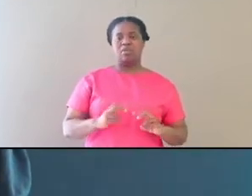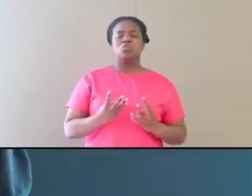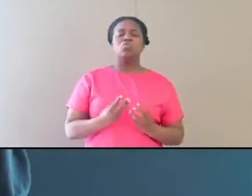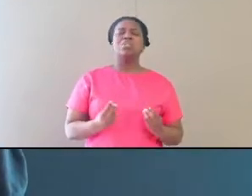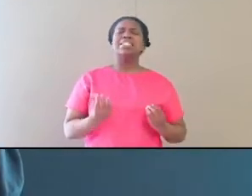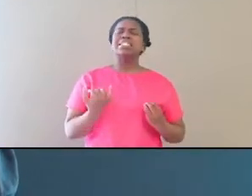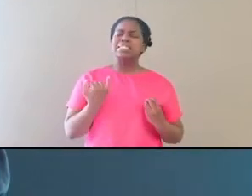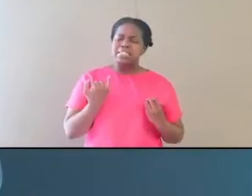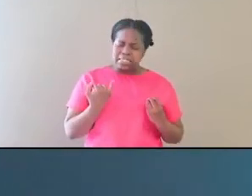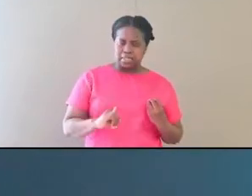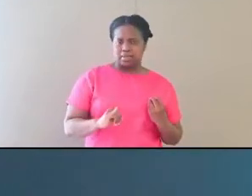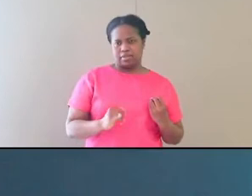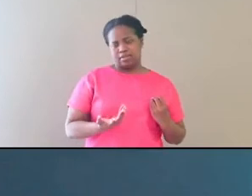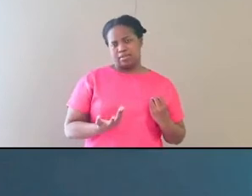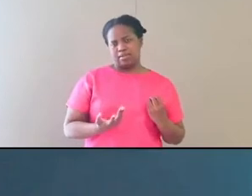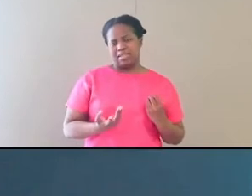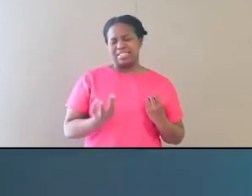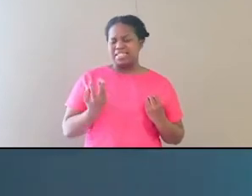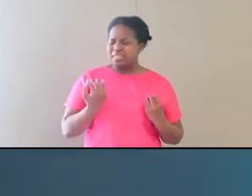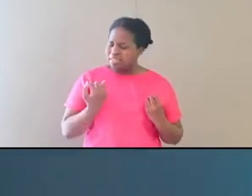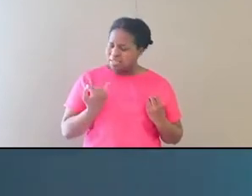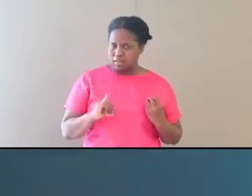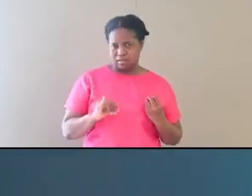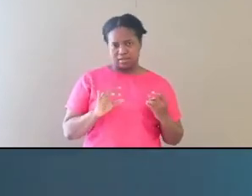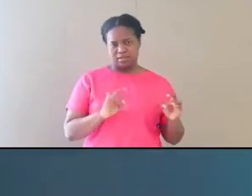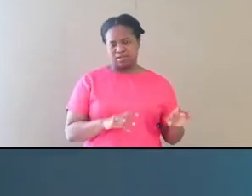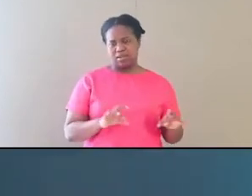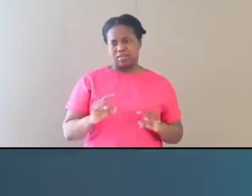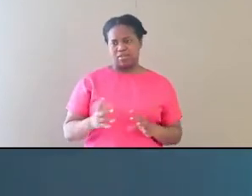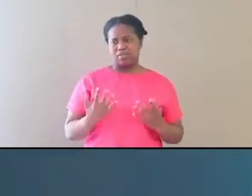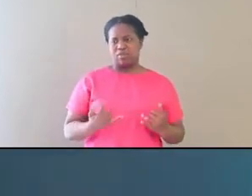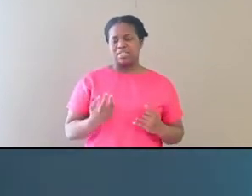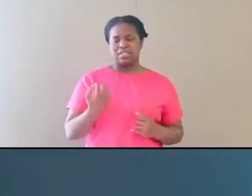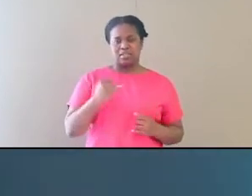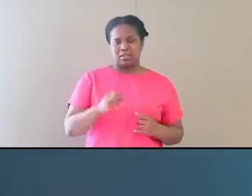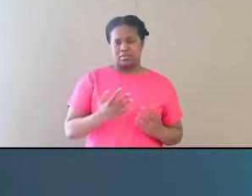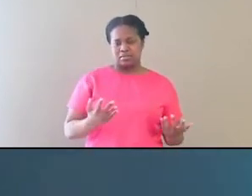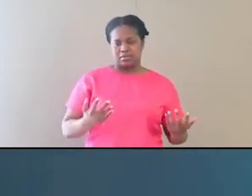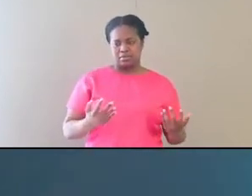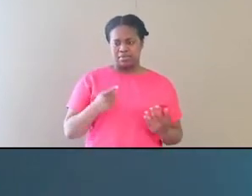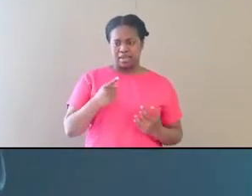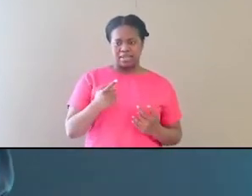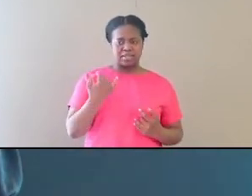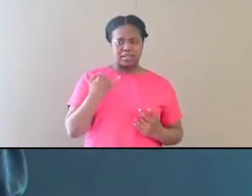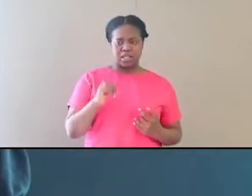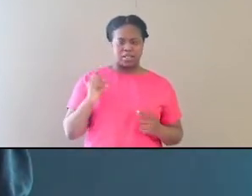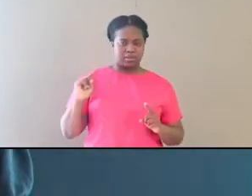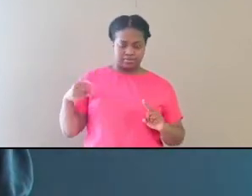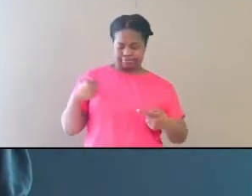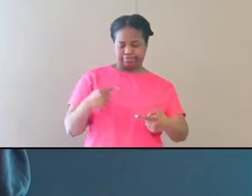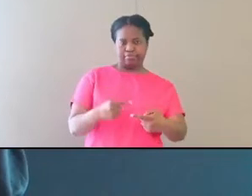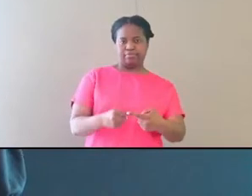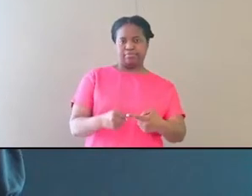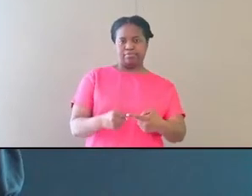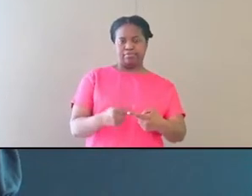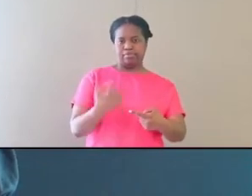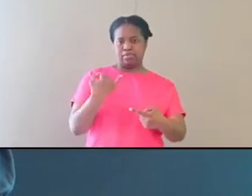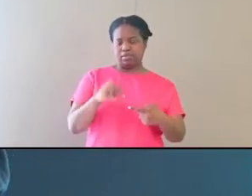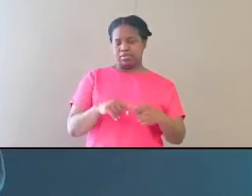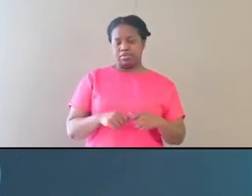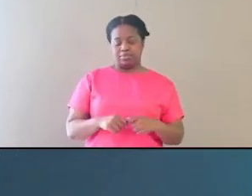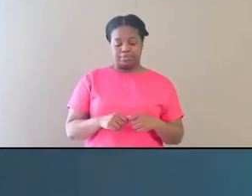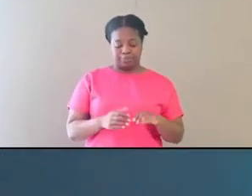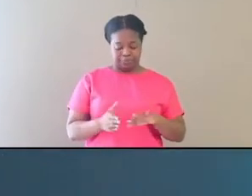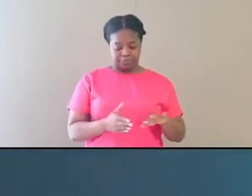still being disadvantaged and discriminated against. So that legacy is still with us. And in